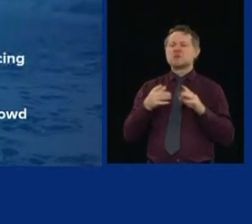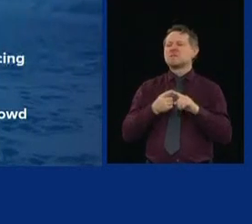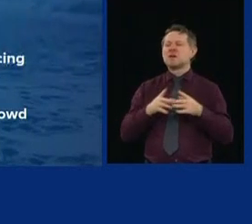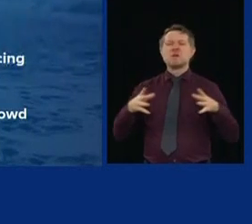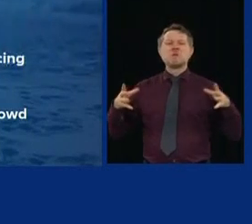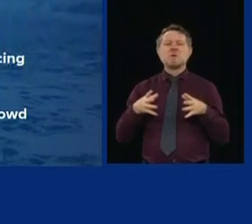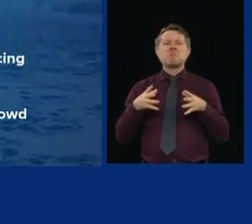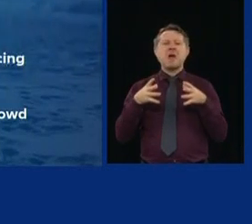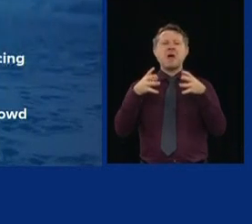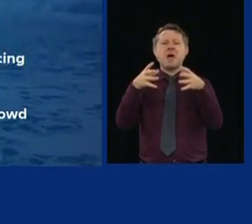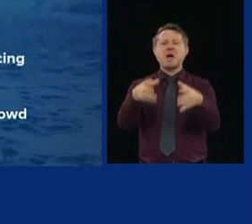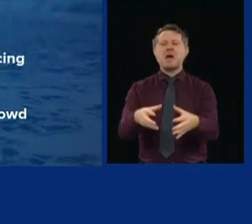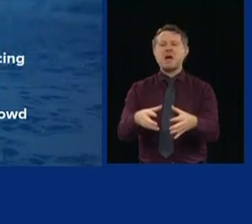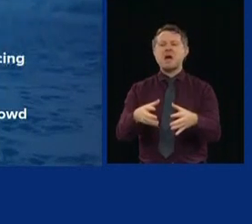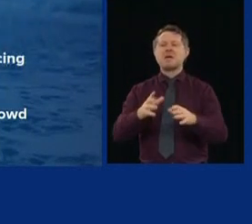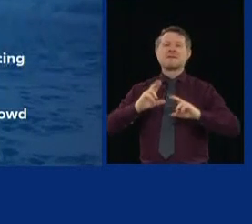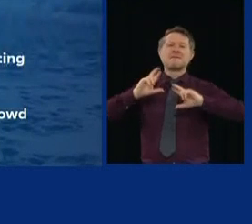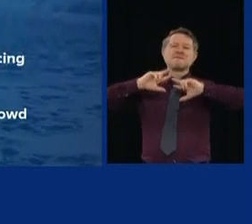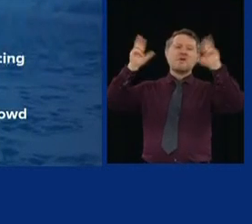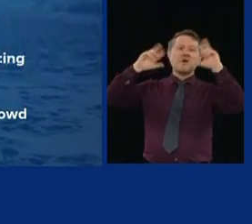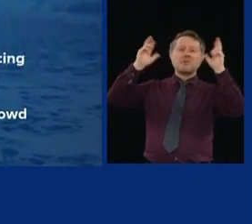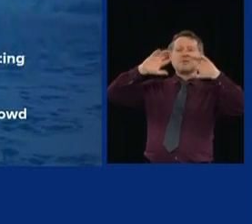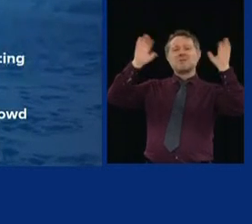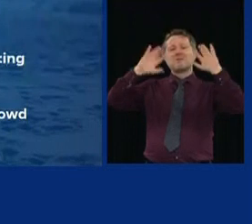no football, nothing like that.